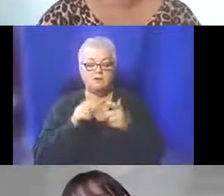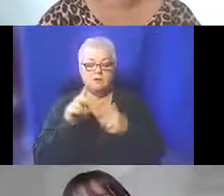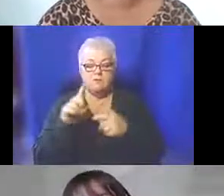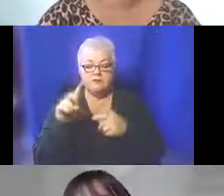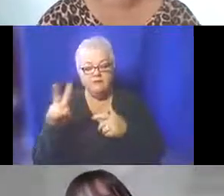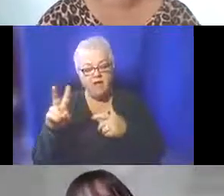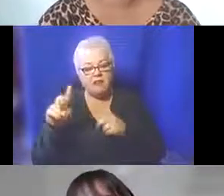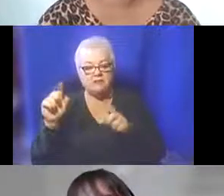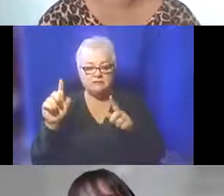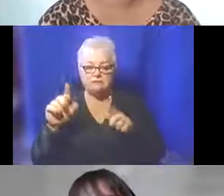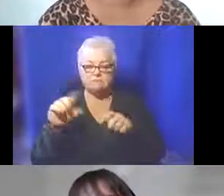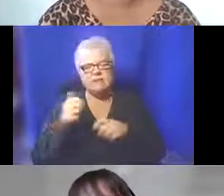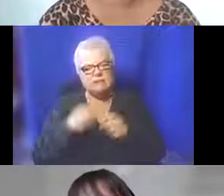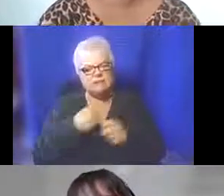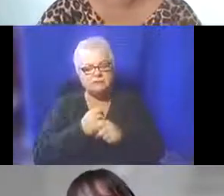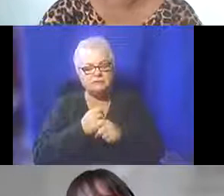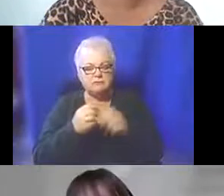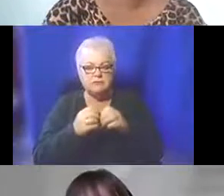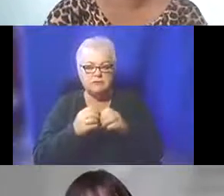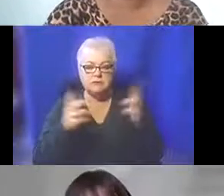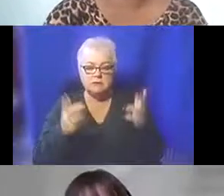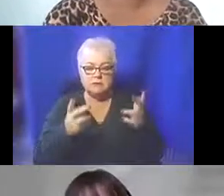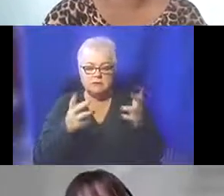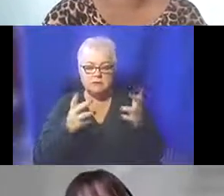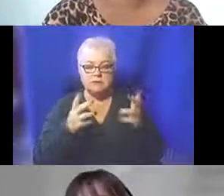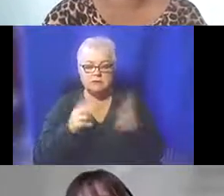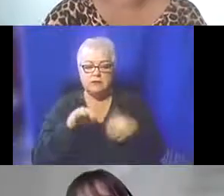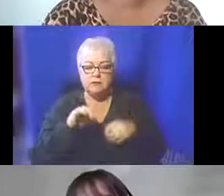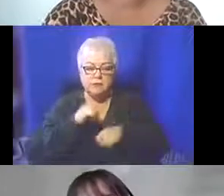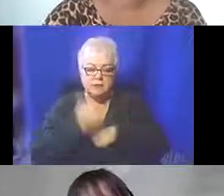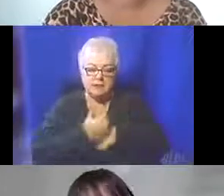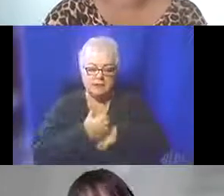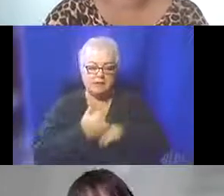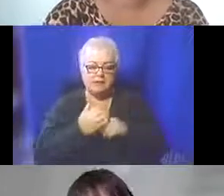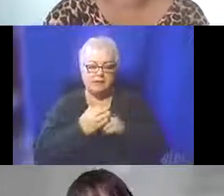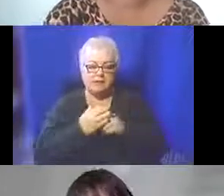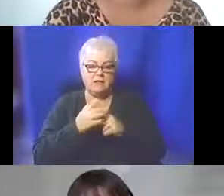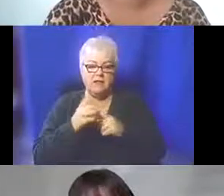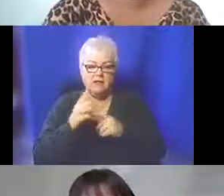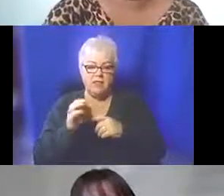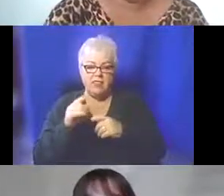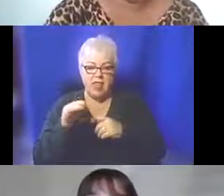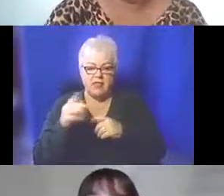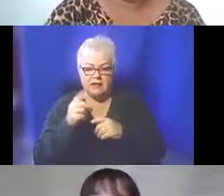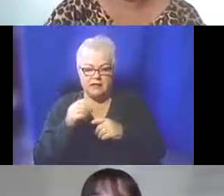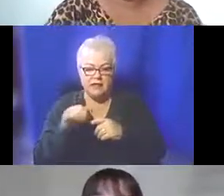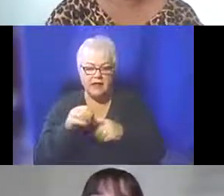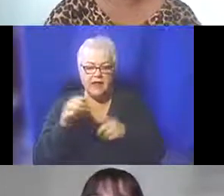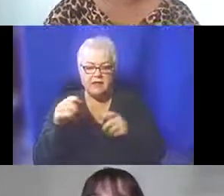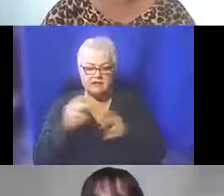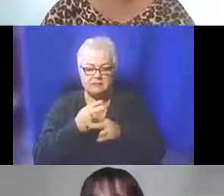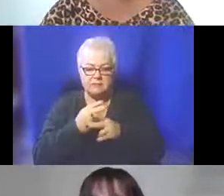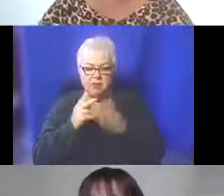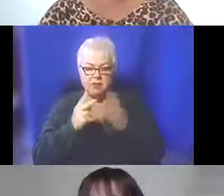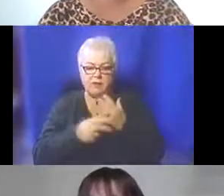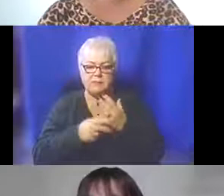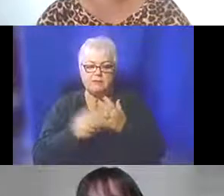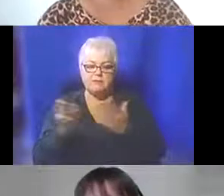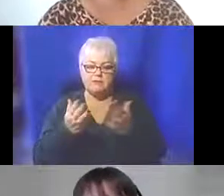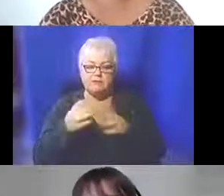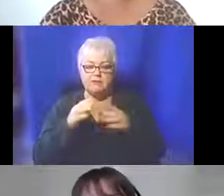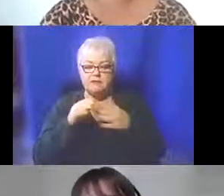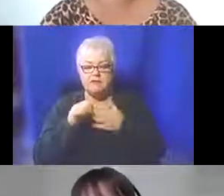She has been instrumental in the national implementation of the lethality assessment program and has served as the lead trainer